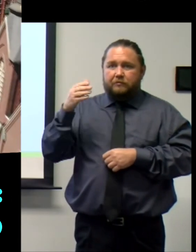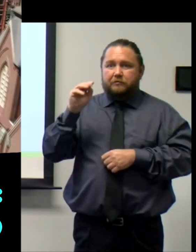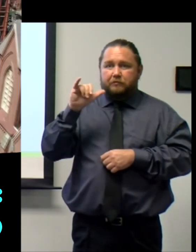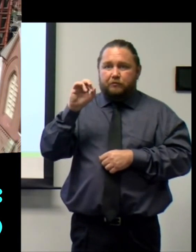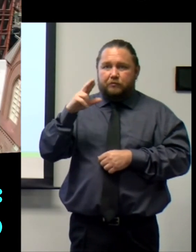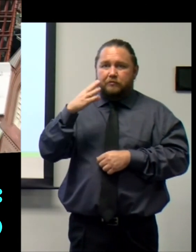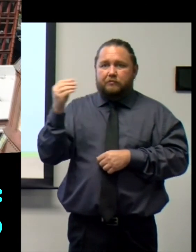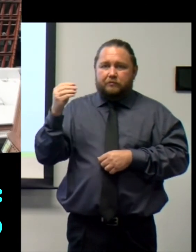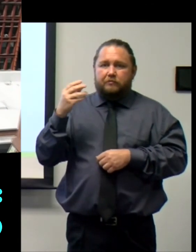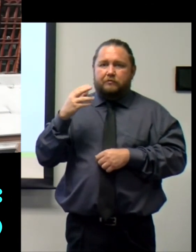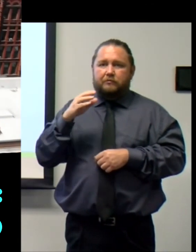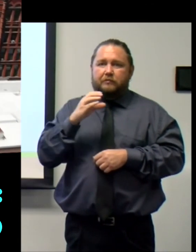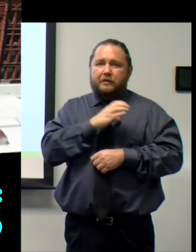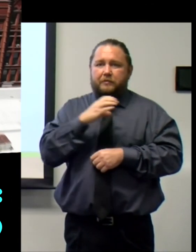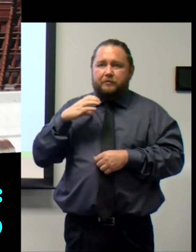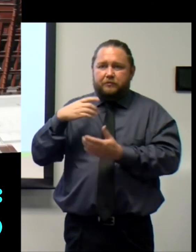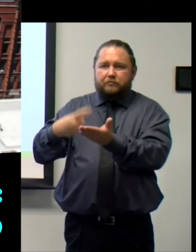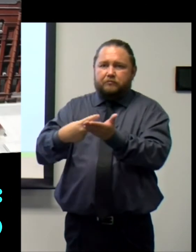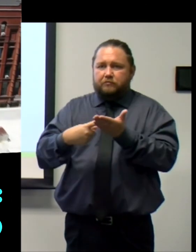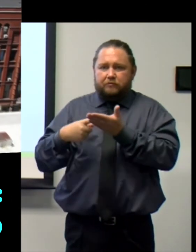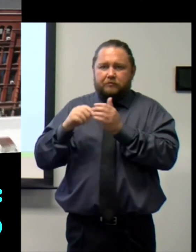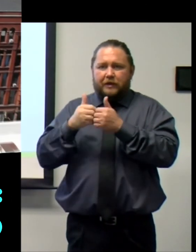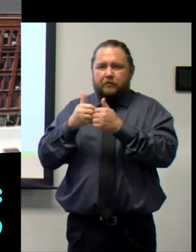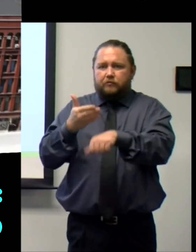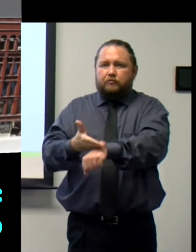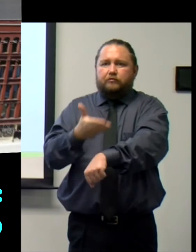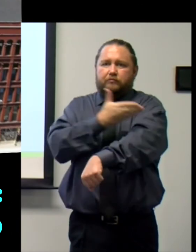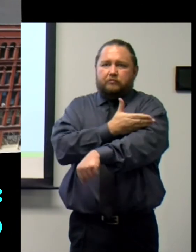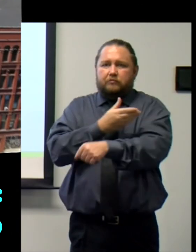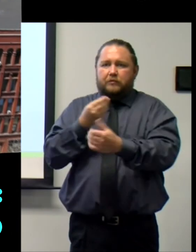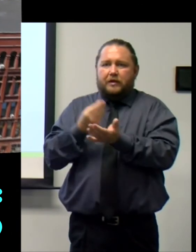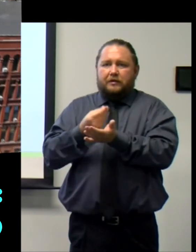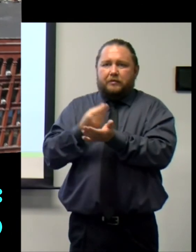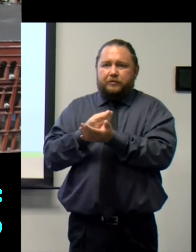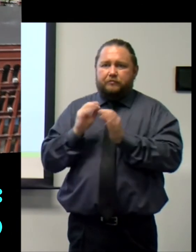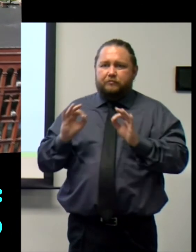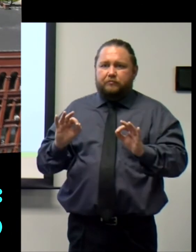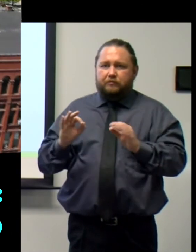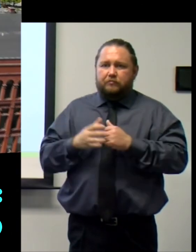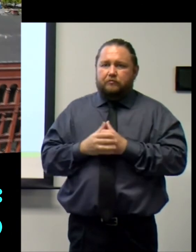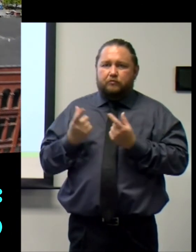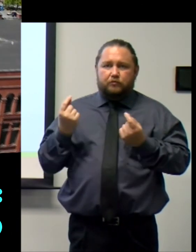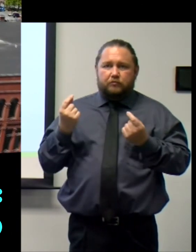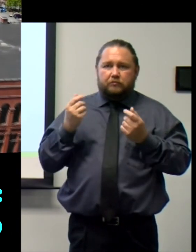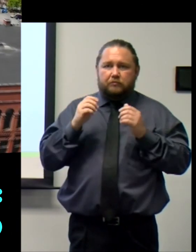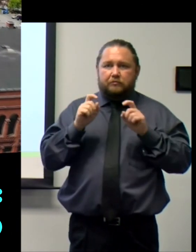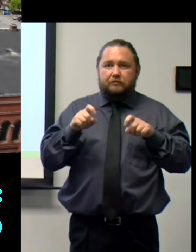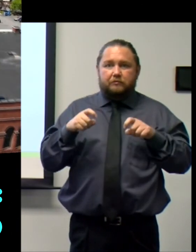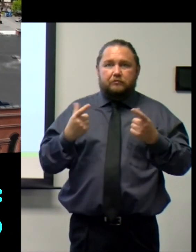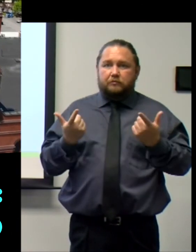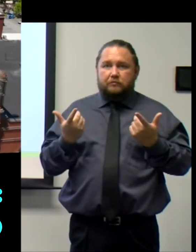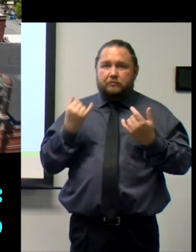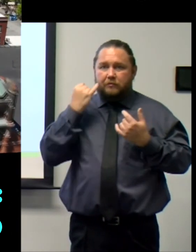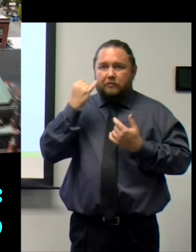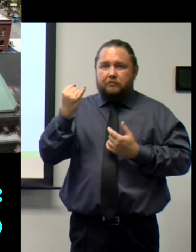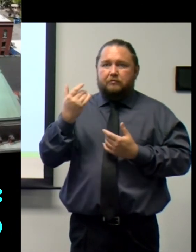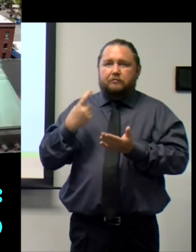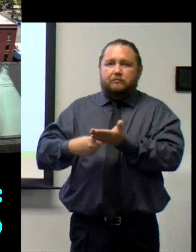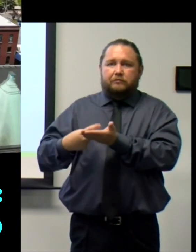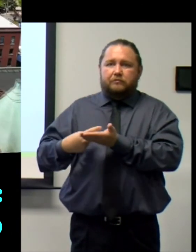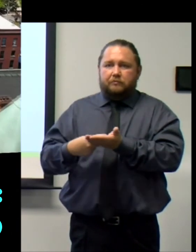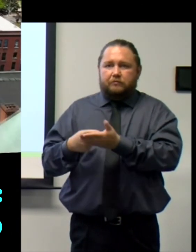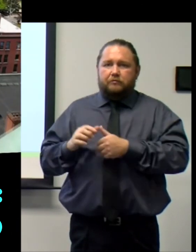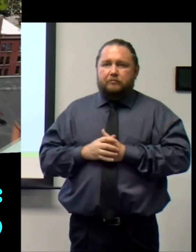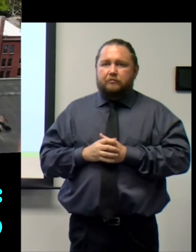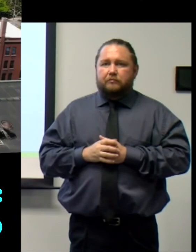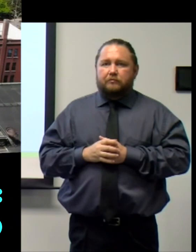economy, authorize the closing of 2 lanes of Main Street, as well as reducing it to 2